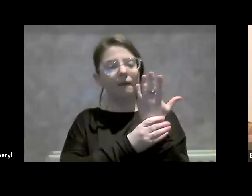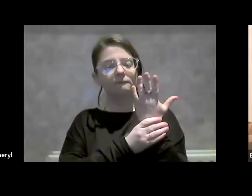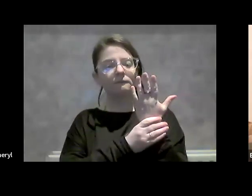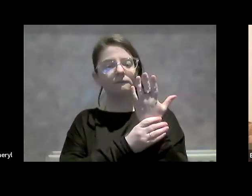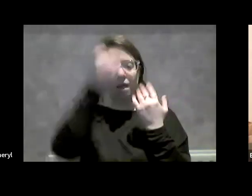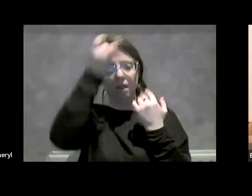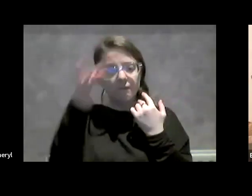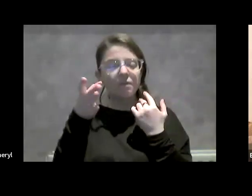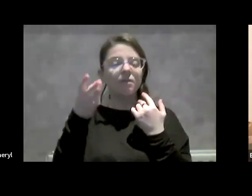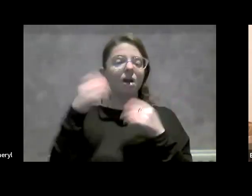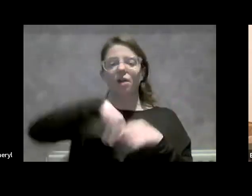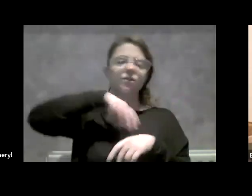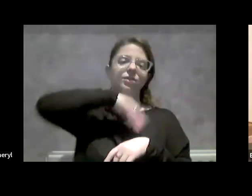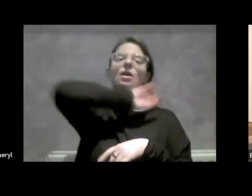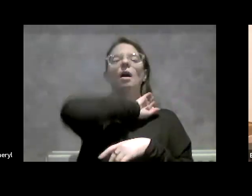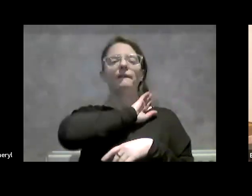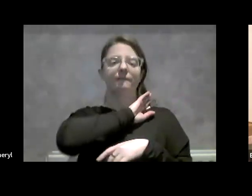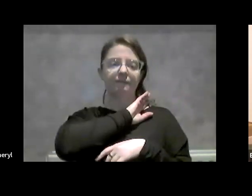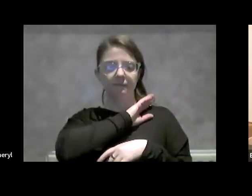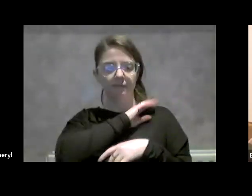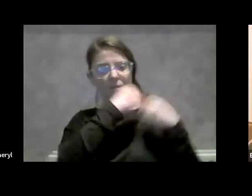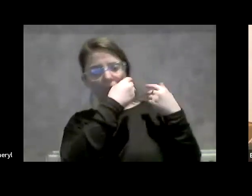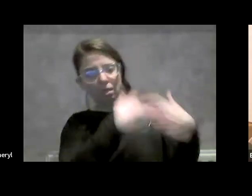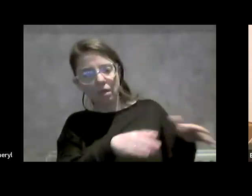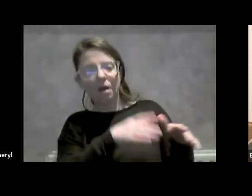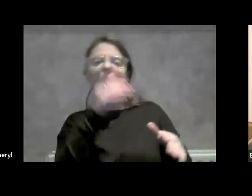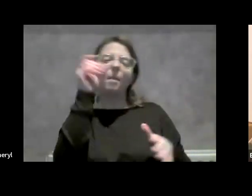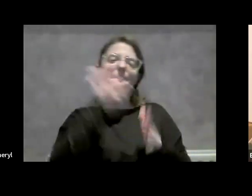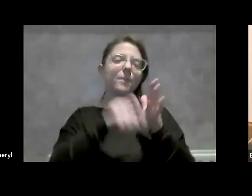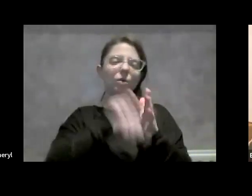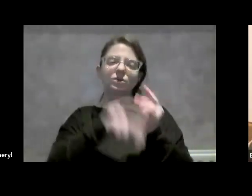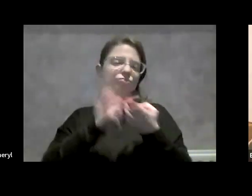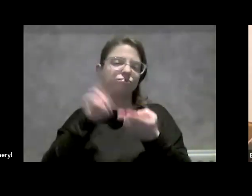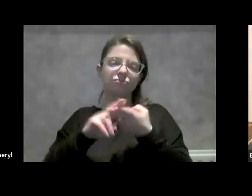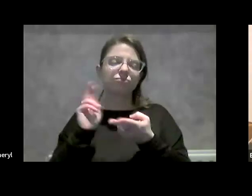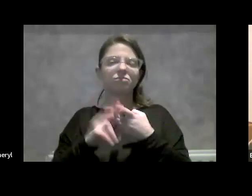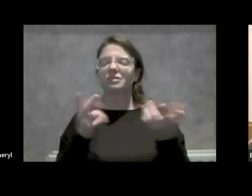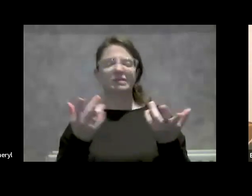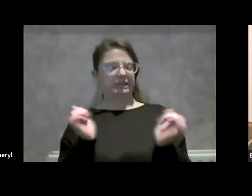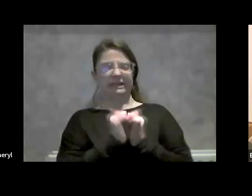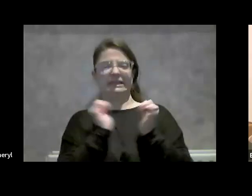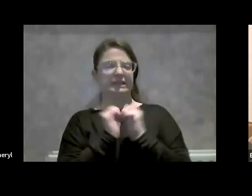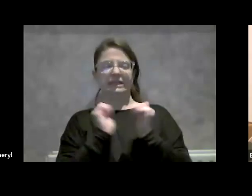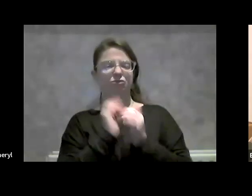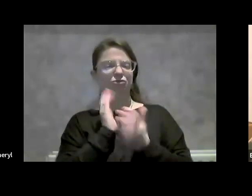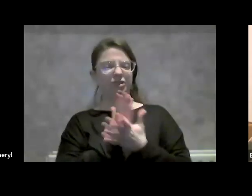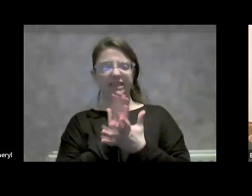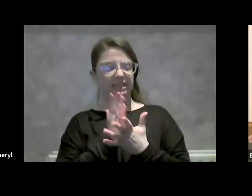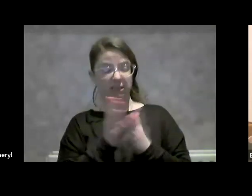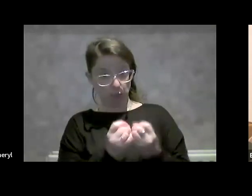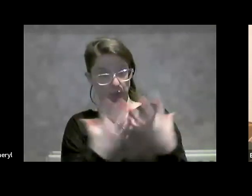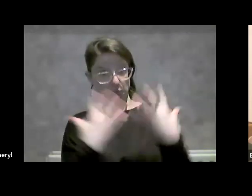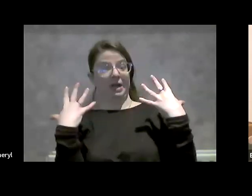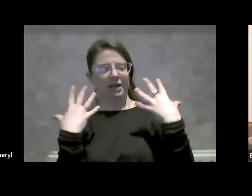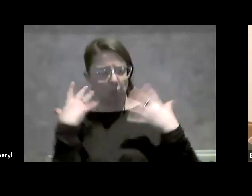forgotten scarf in the back of the wardrobe, a bought on a whim garment that's unsuitable for all occasions, too bright,